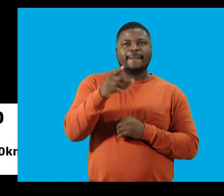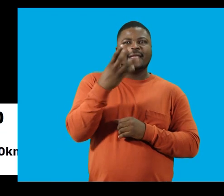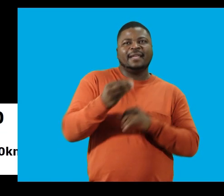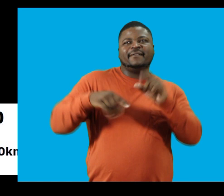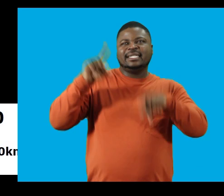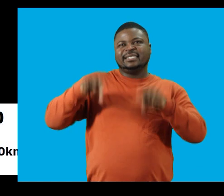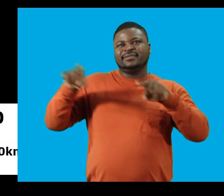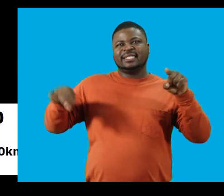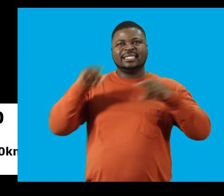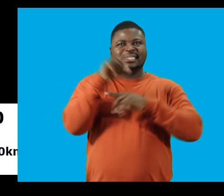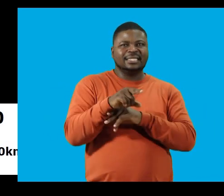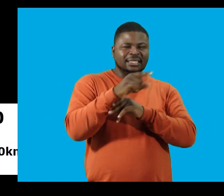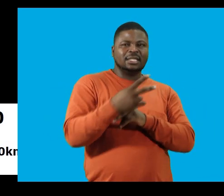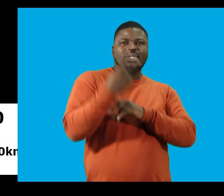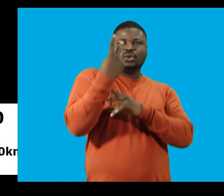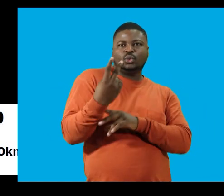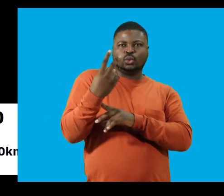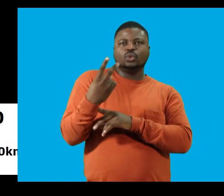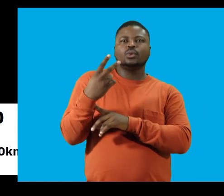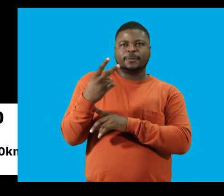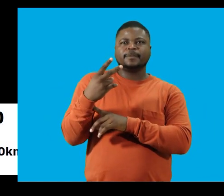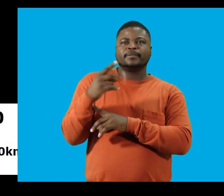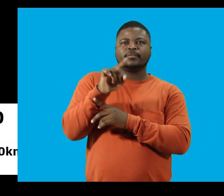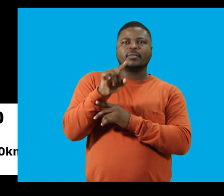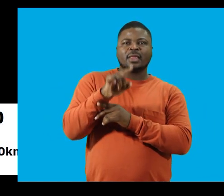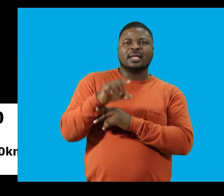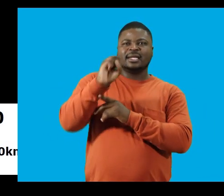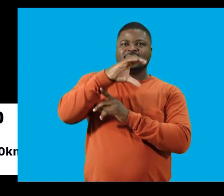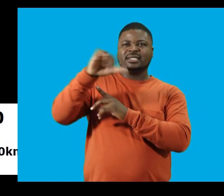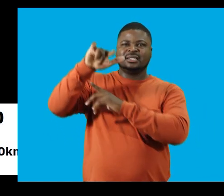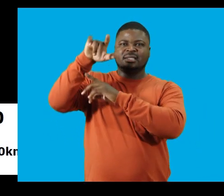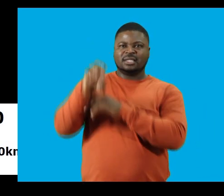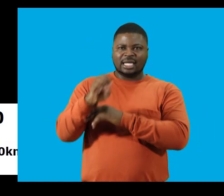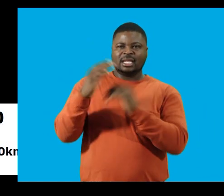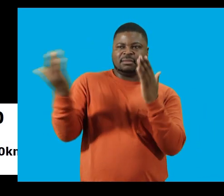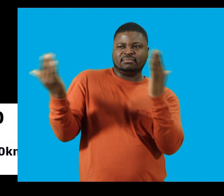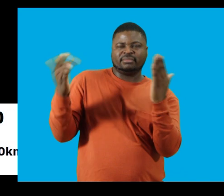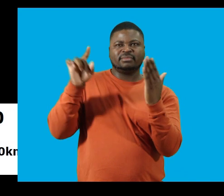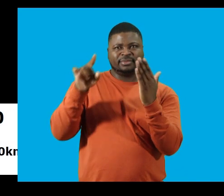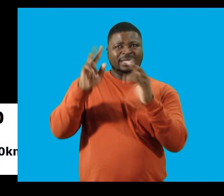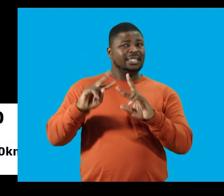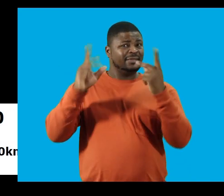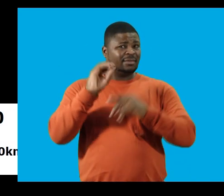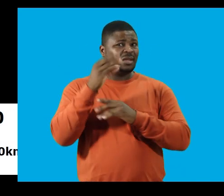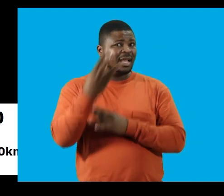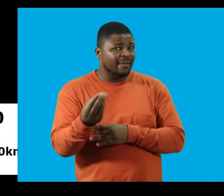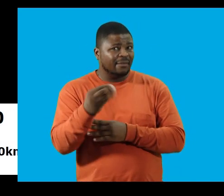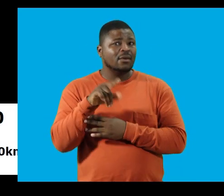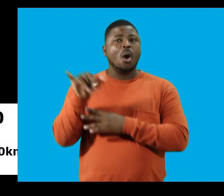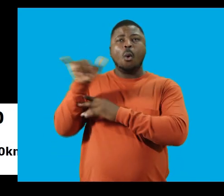Then, is there a difference between these 2 scales given, and which one is more